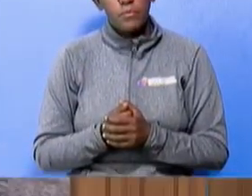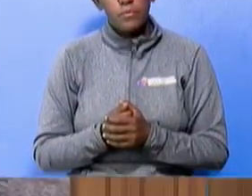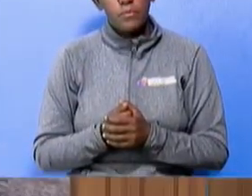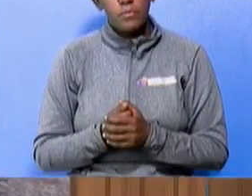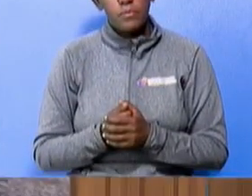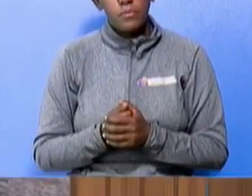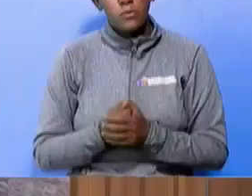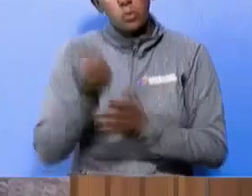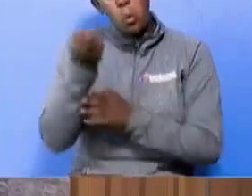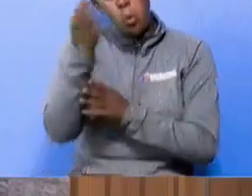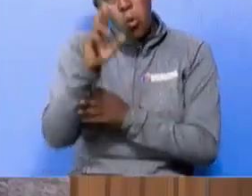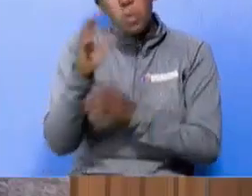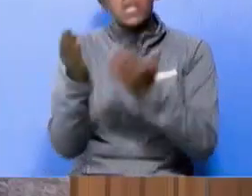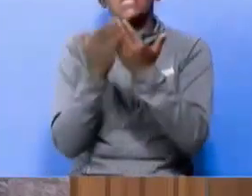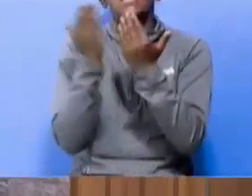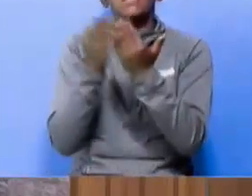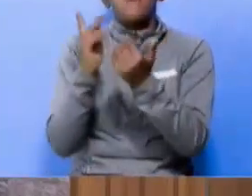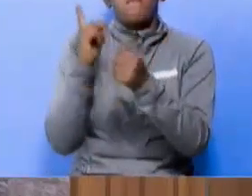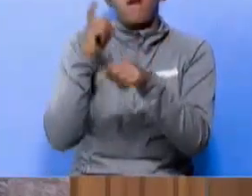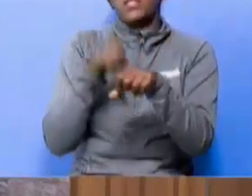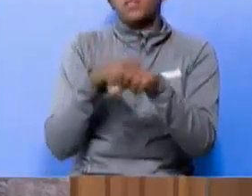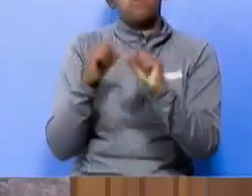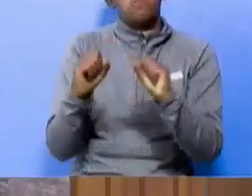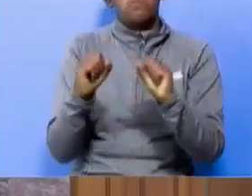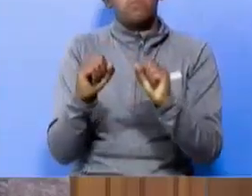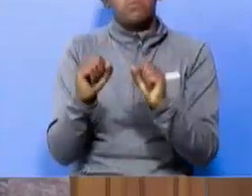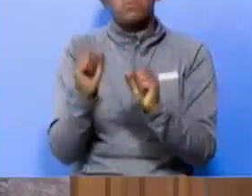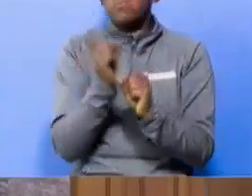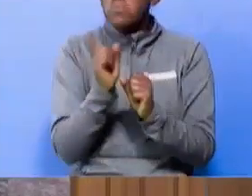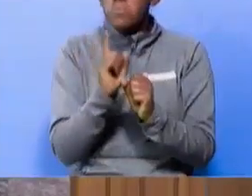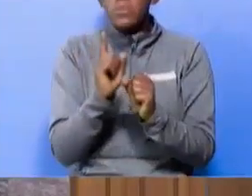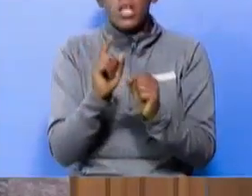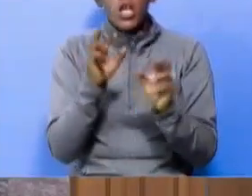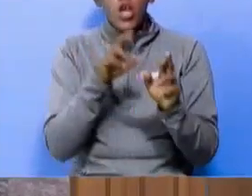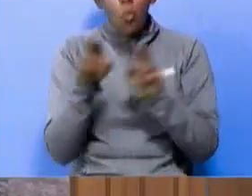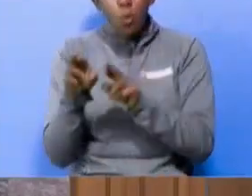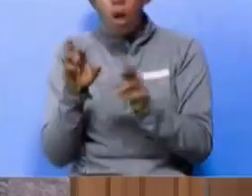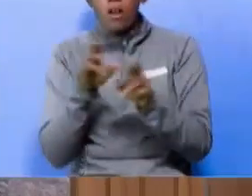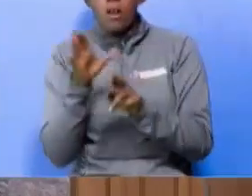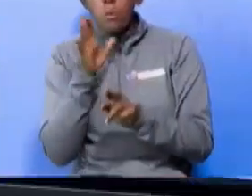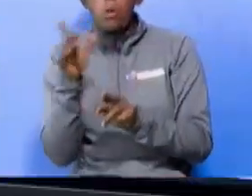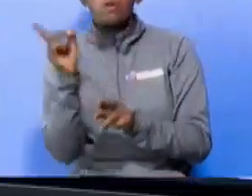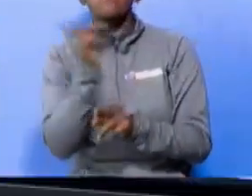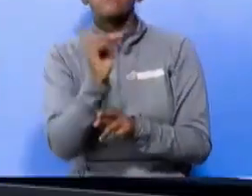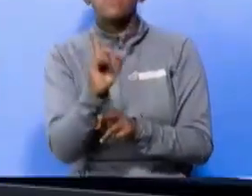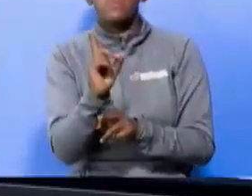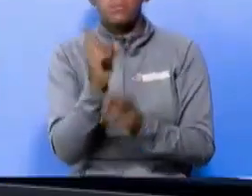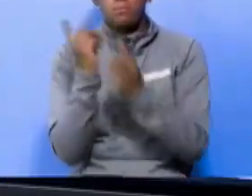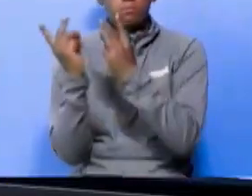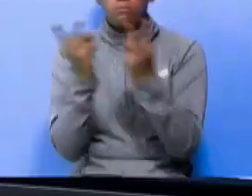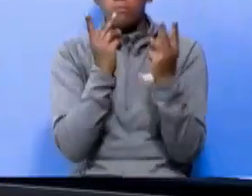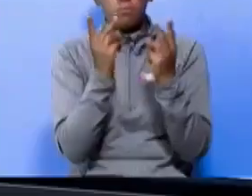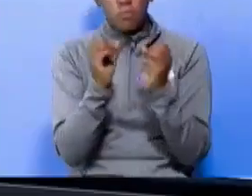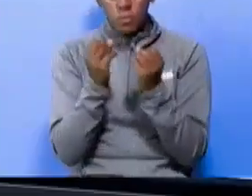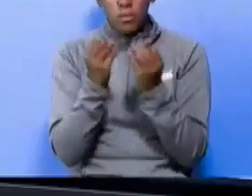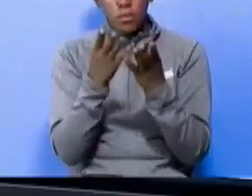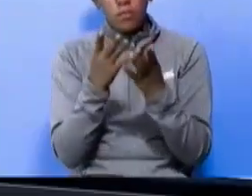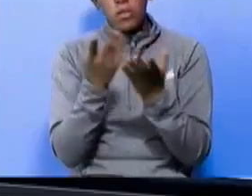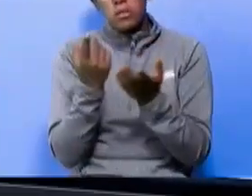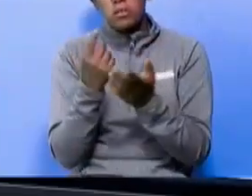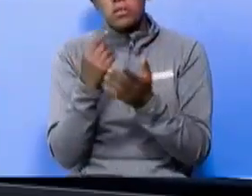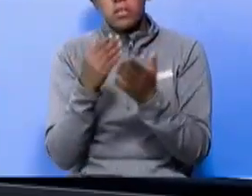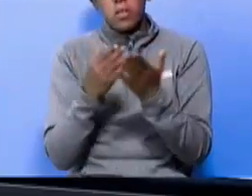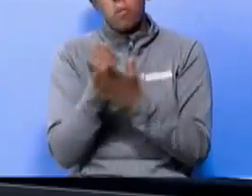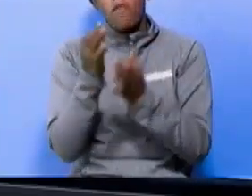Or simple past tense in short. So what do you mean by that, regular and irregular? Let's go and see, and let me give you some of